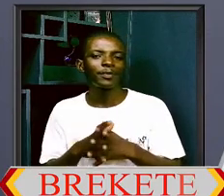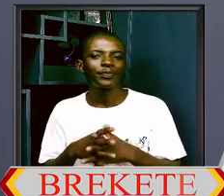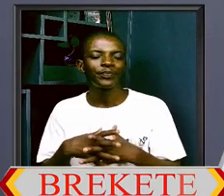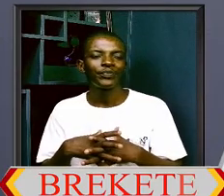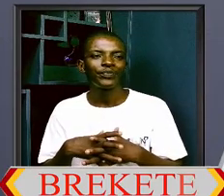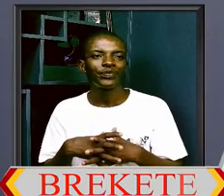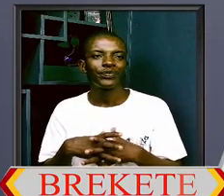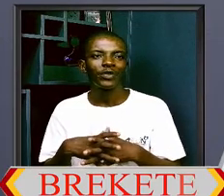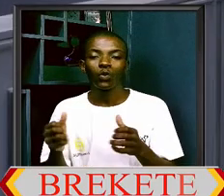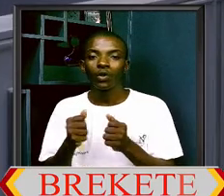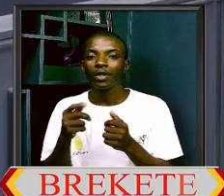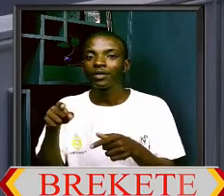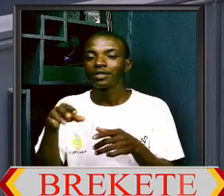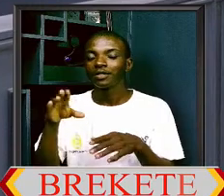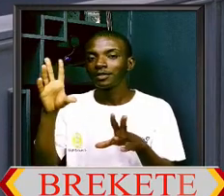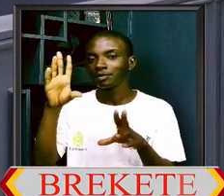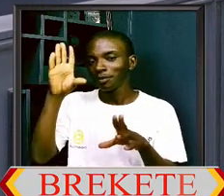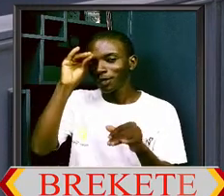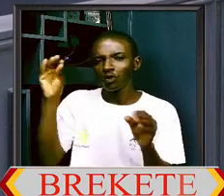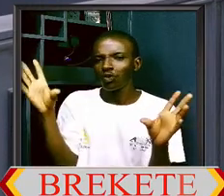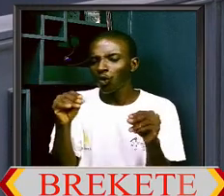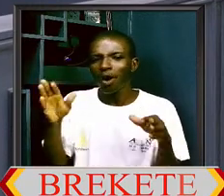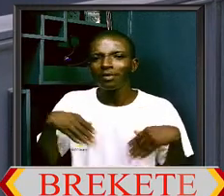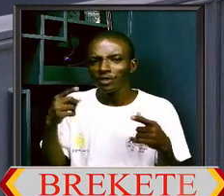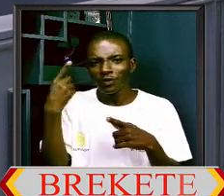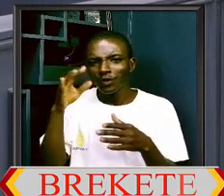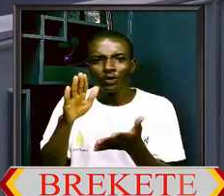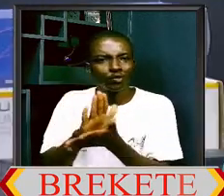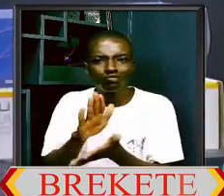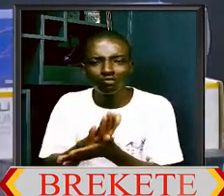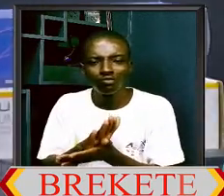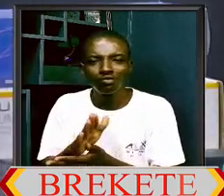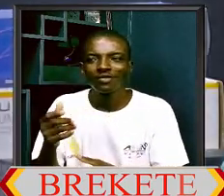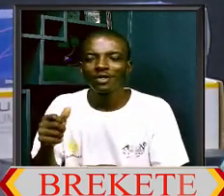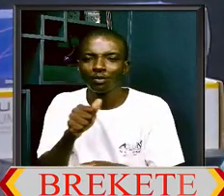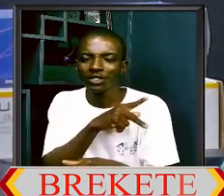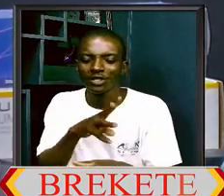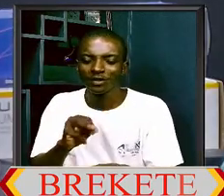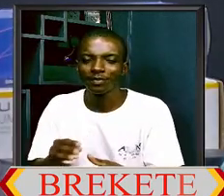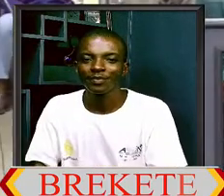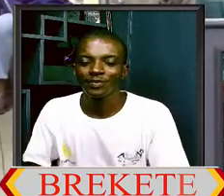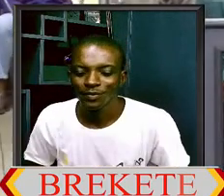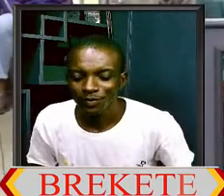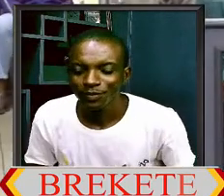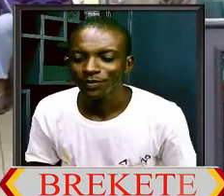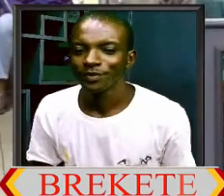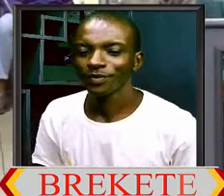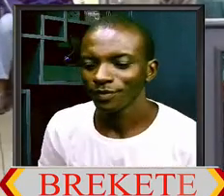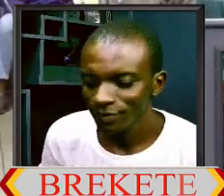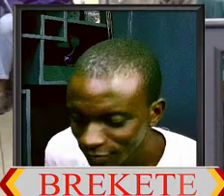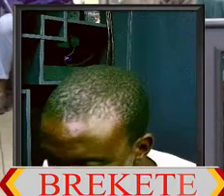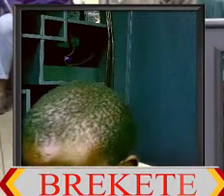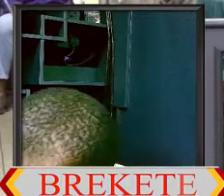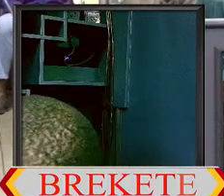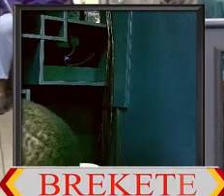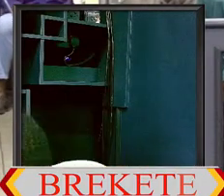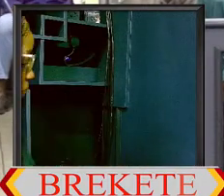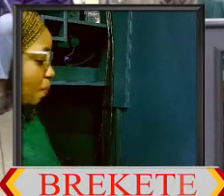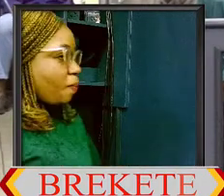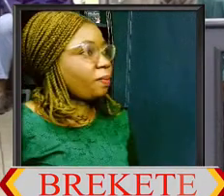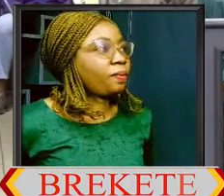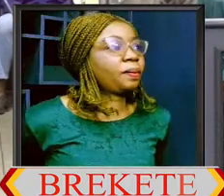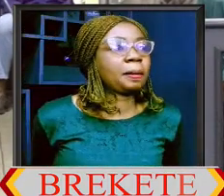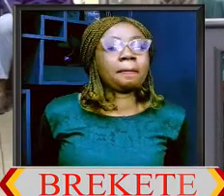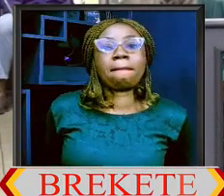hey without this man no admission let's appreciate yes sir the third person and